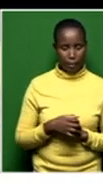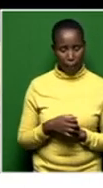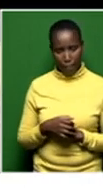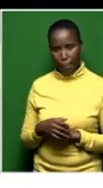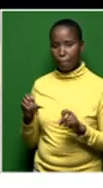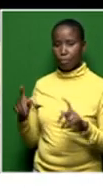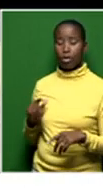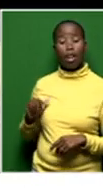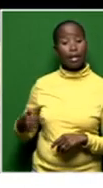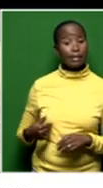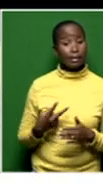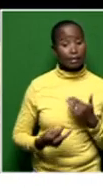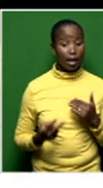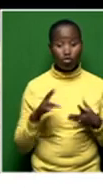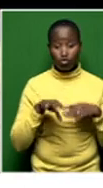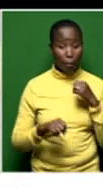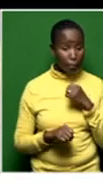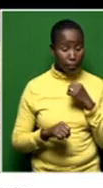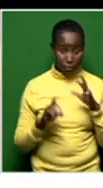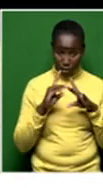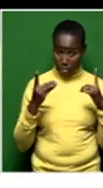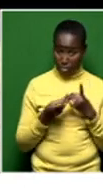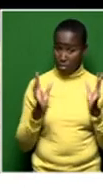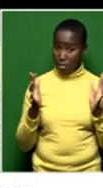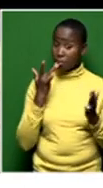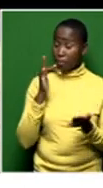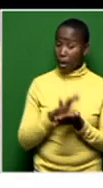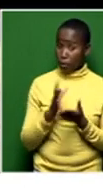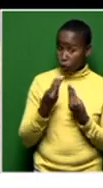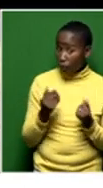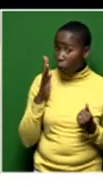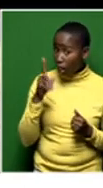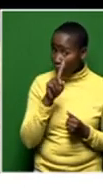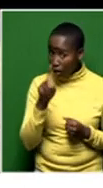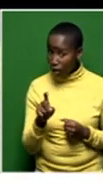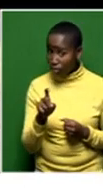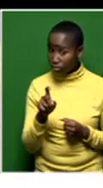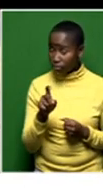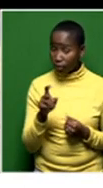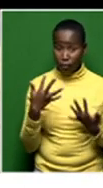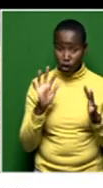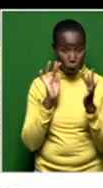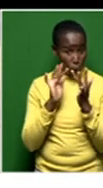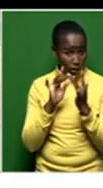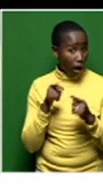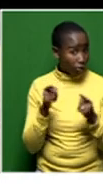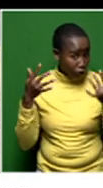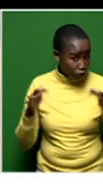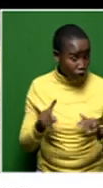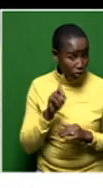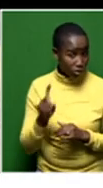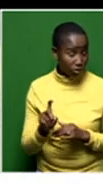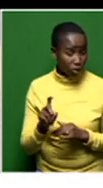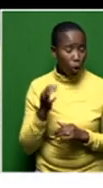Ladies, wrapping it up, the department promised some form of resolution or reply. Have they been in contact with you after you handed in